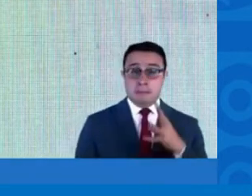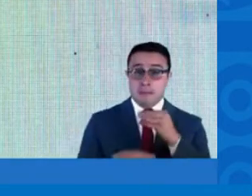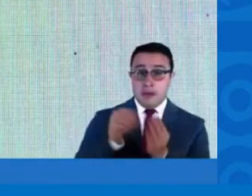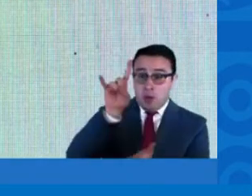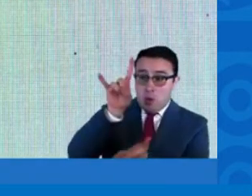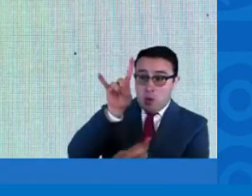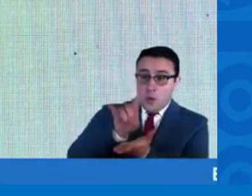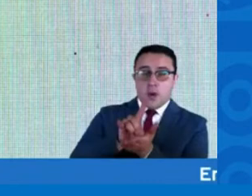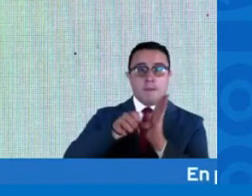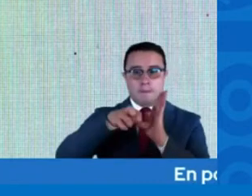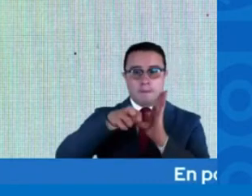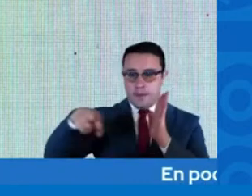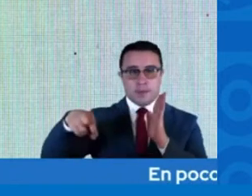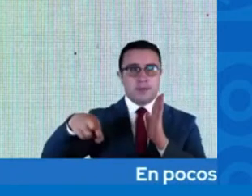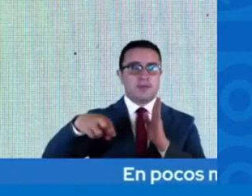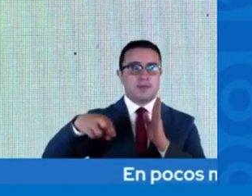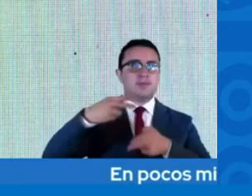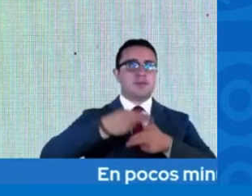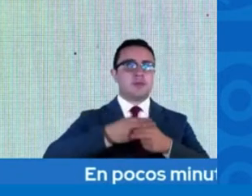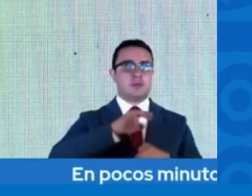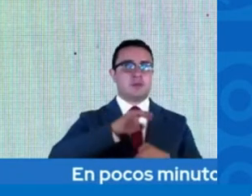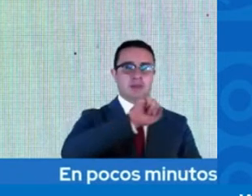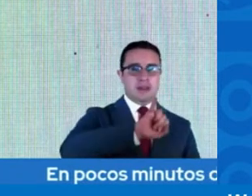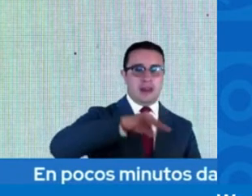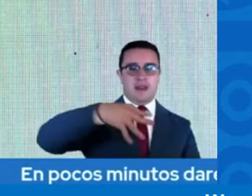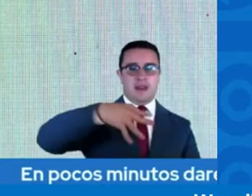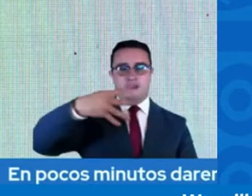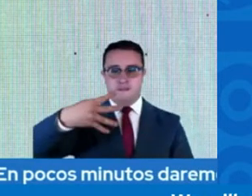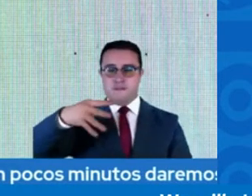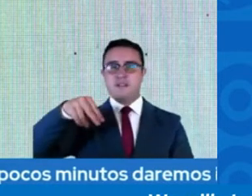to download the application